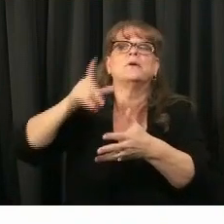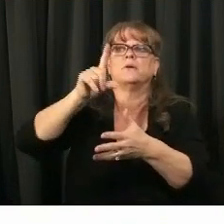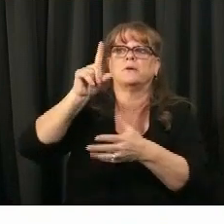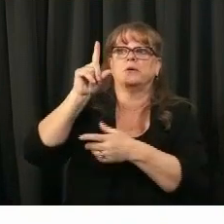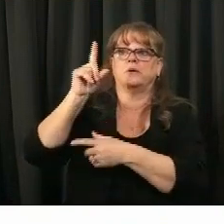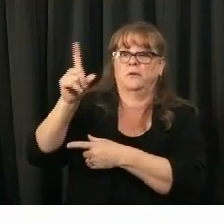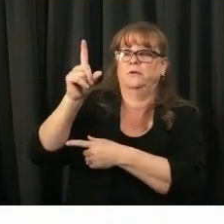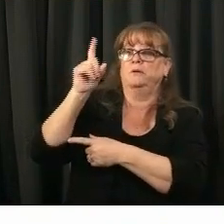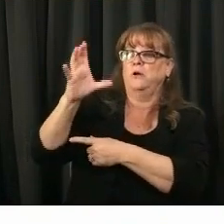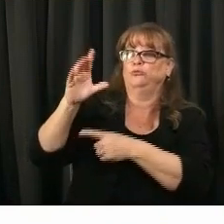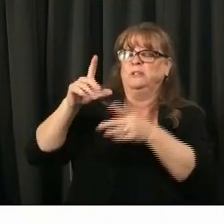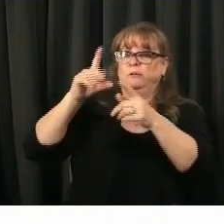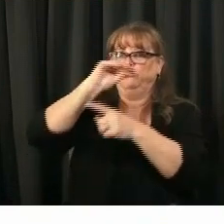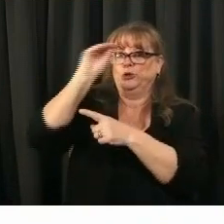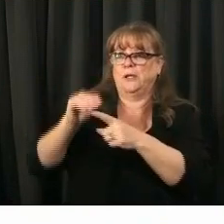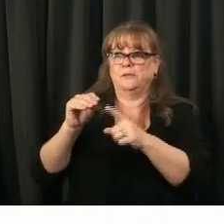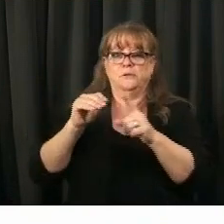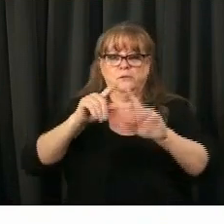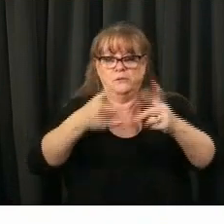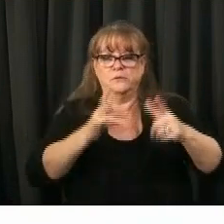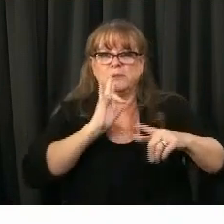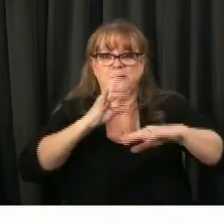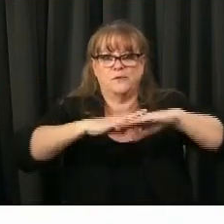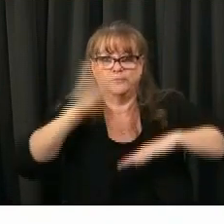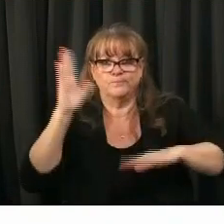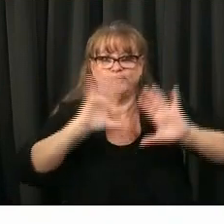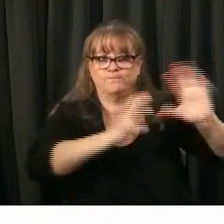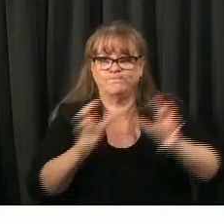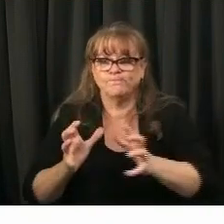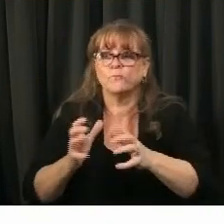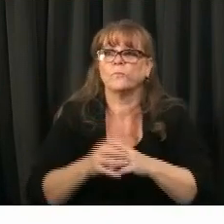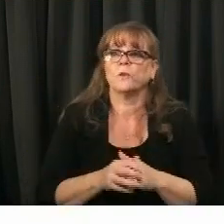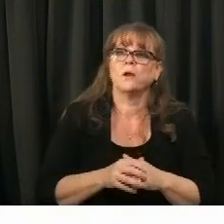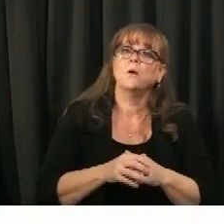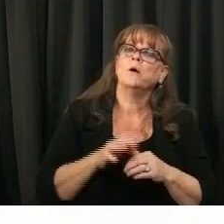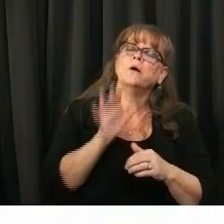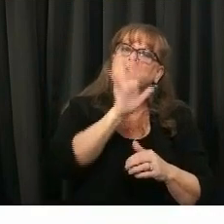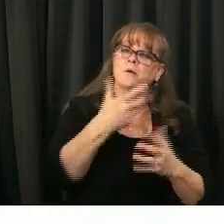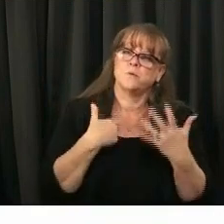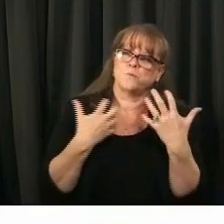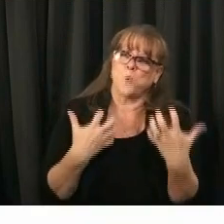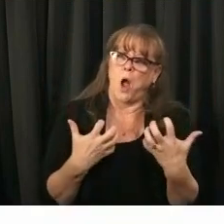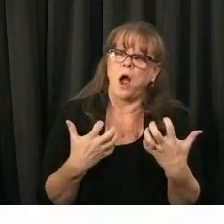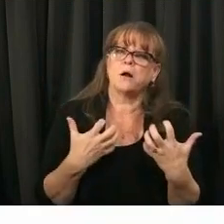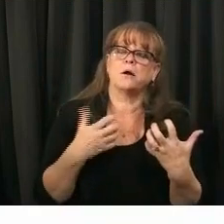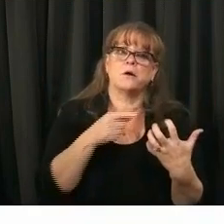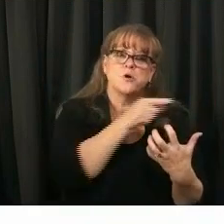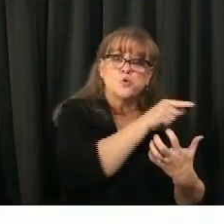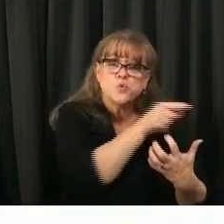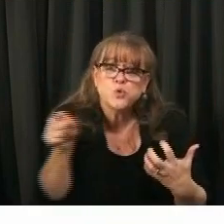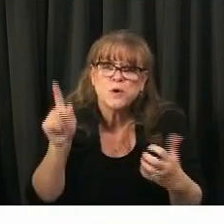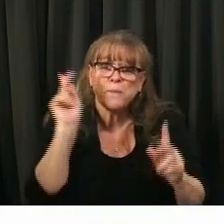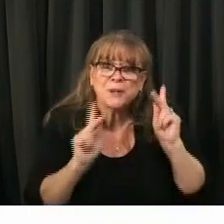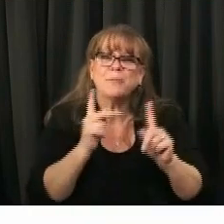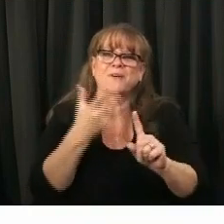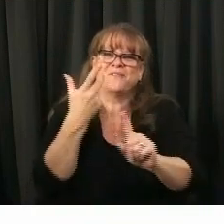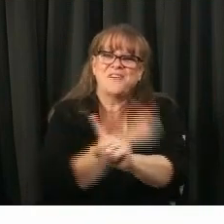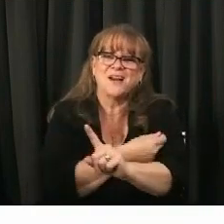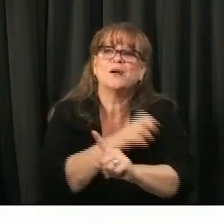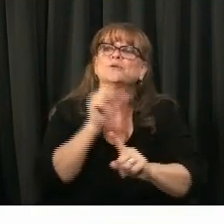Vaccines are our path back to the Colorado that we know and love. And we're very excited about the progress that we've made so